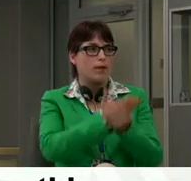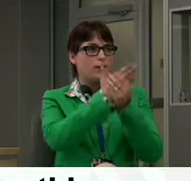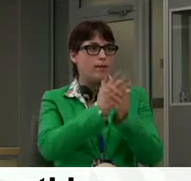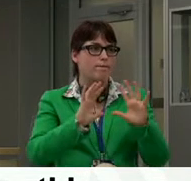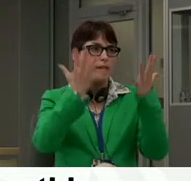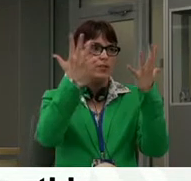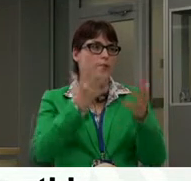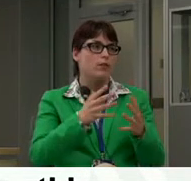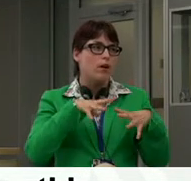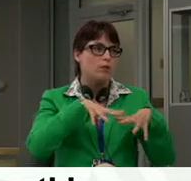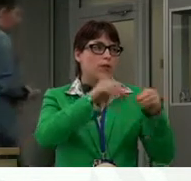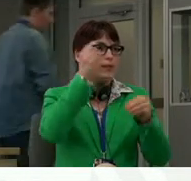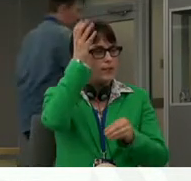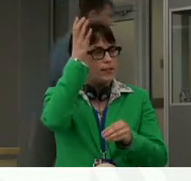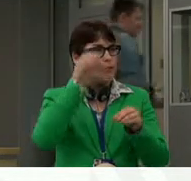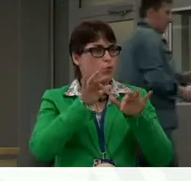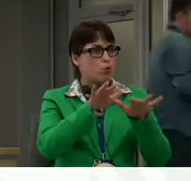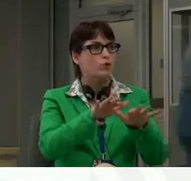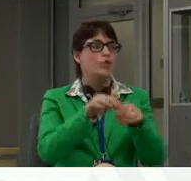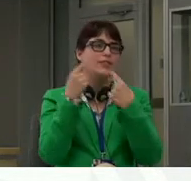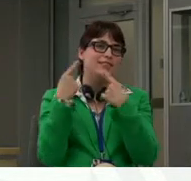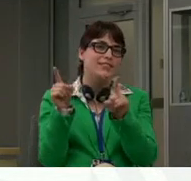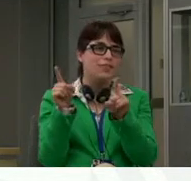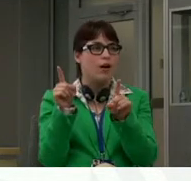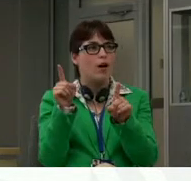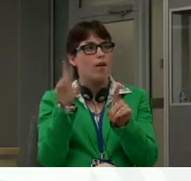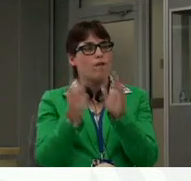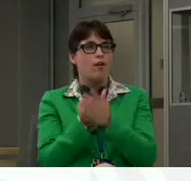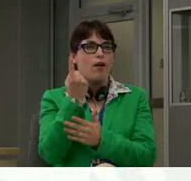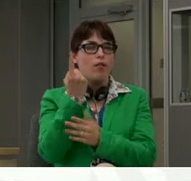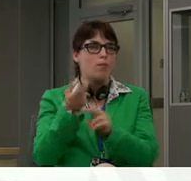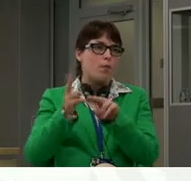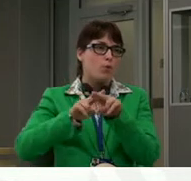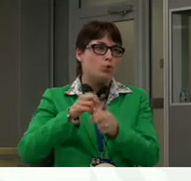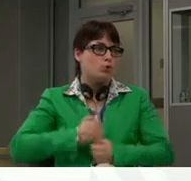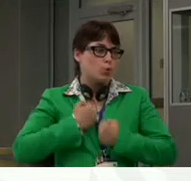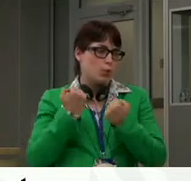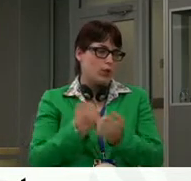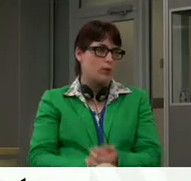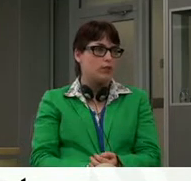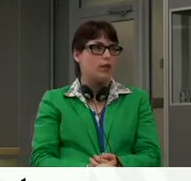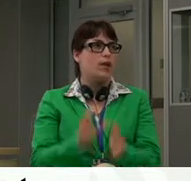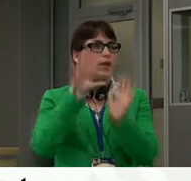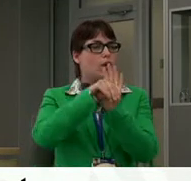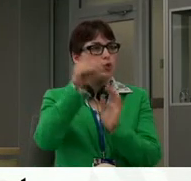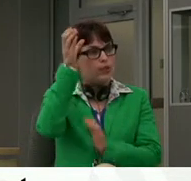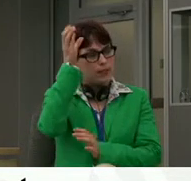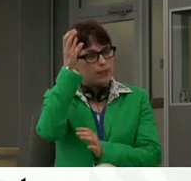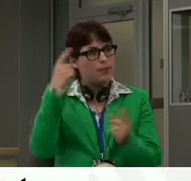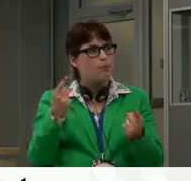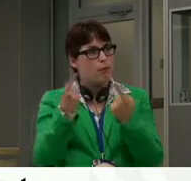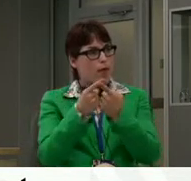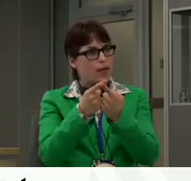Sometimes this difference can help, but sometimes it can lead to additional